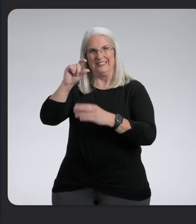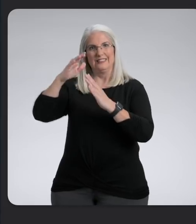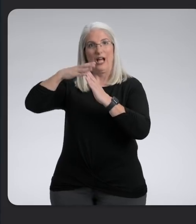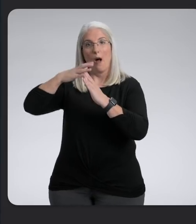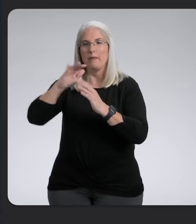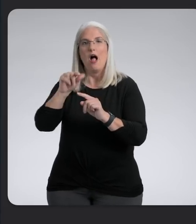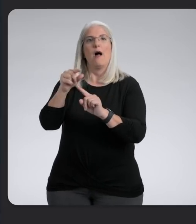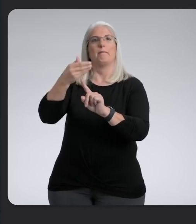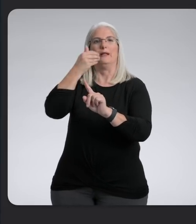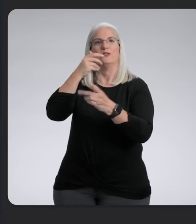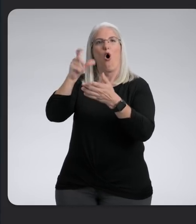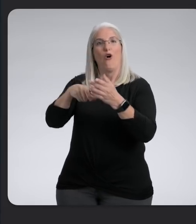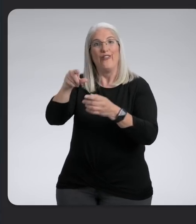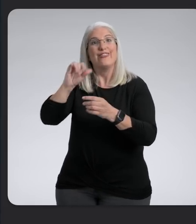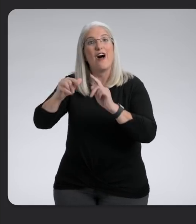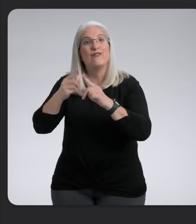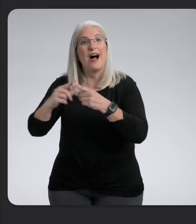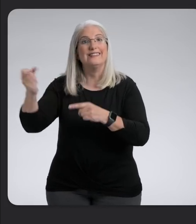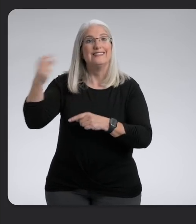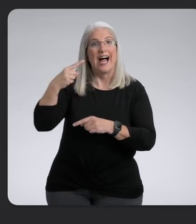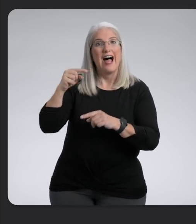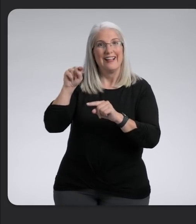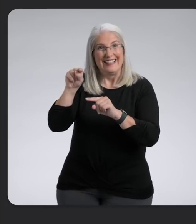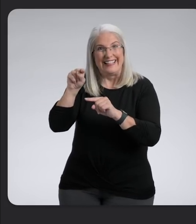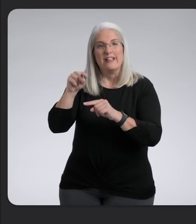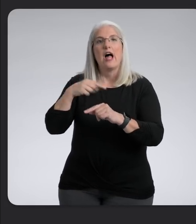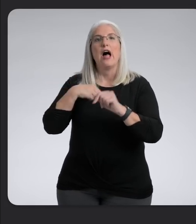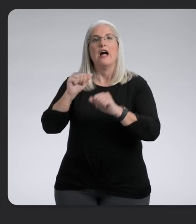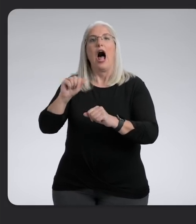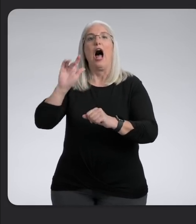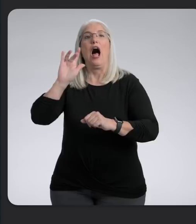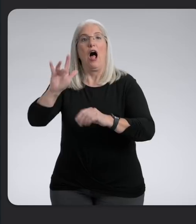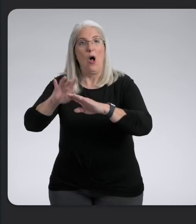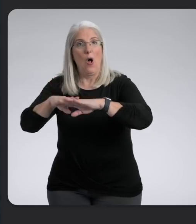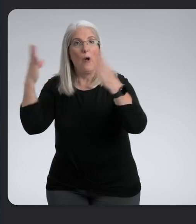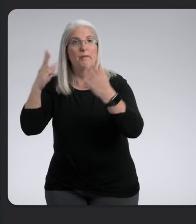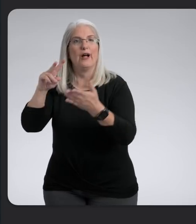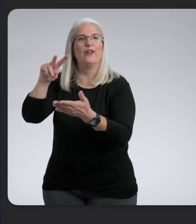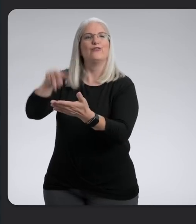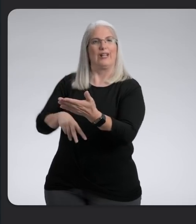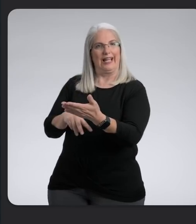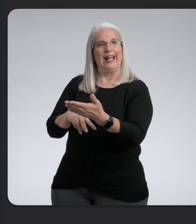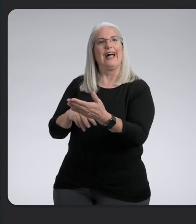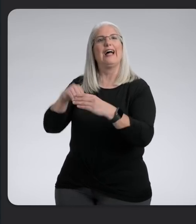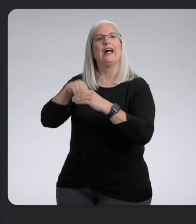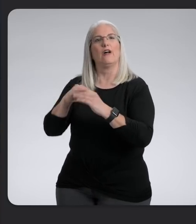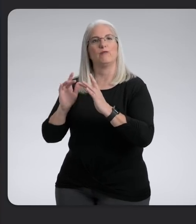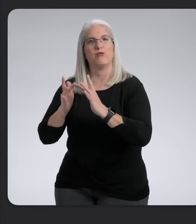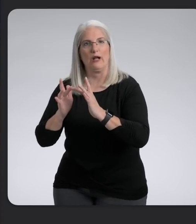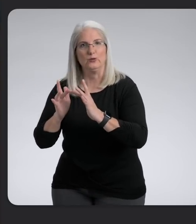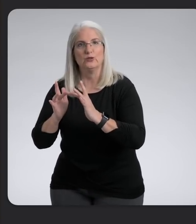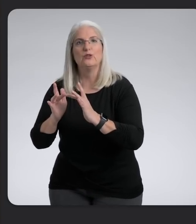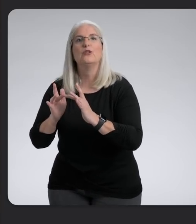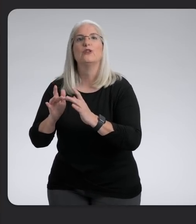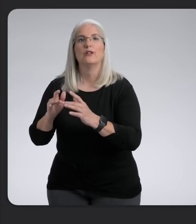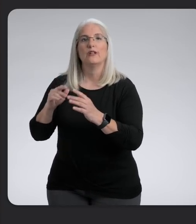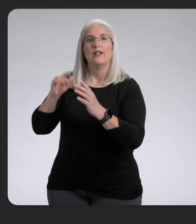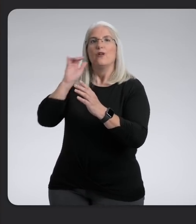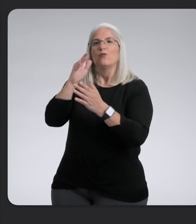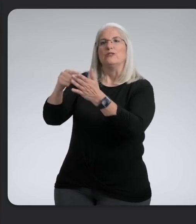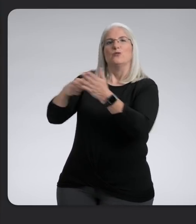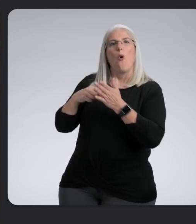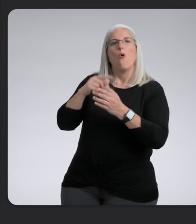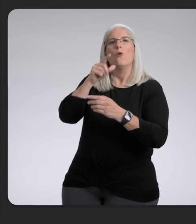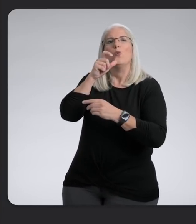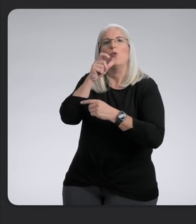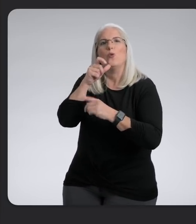friends. Now that I'm ready to learn more, I can take a look and check this out. Up top, it shows me who it's from, and I can tap From Casey